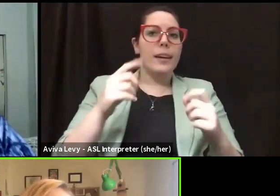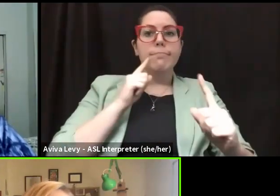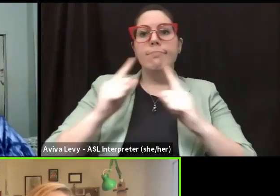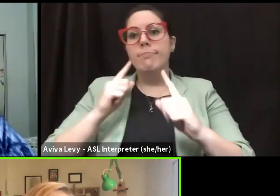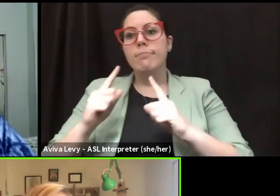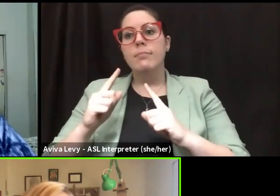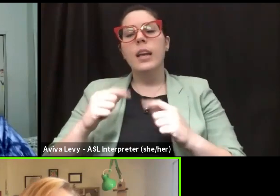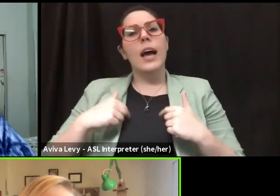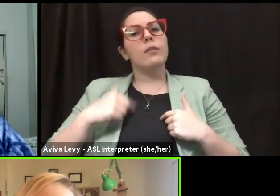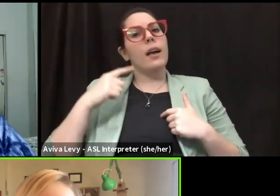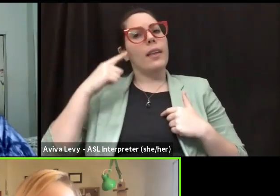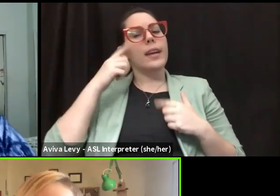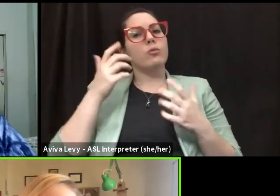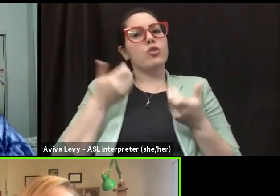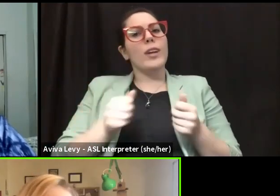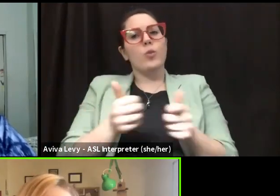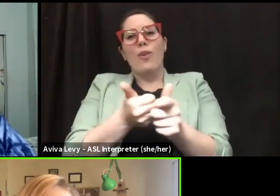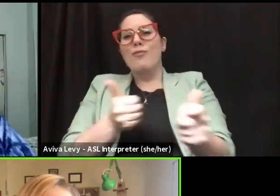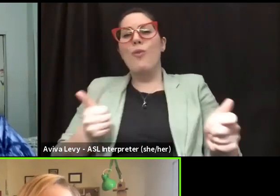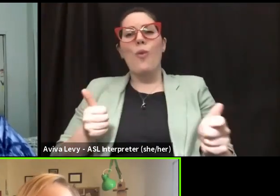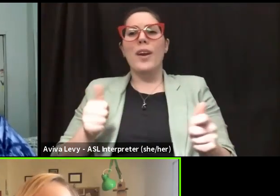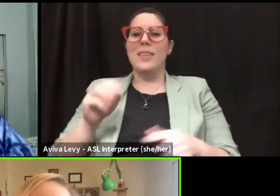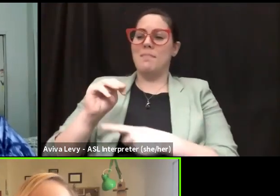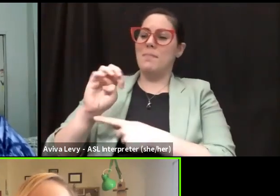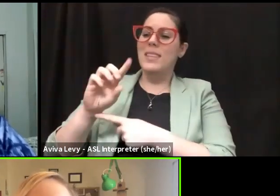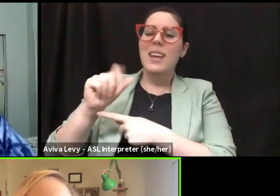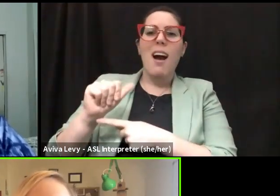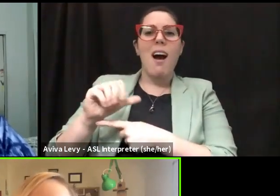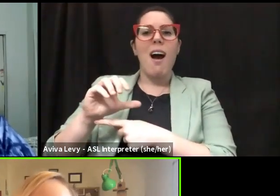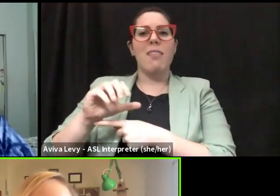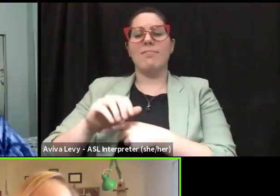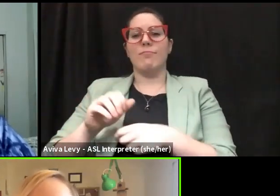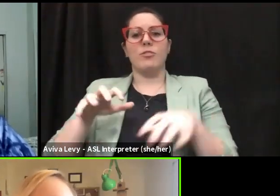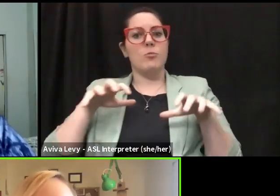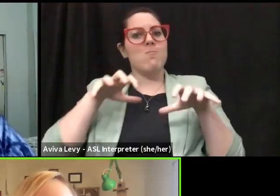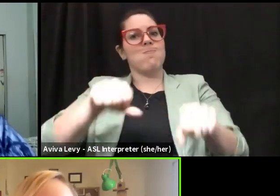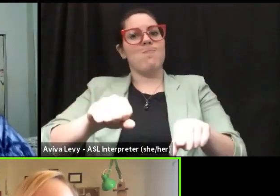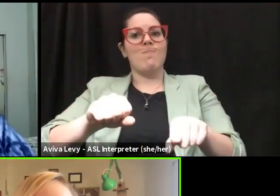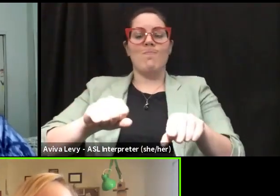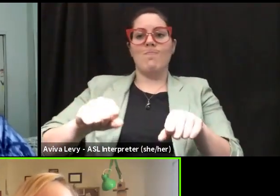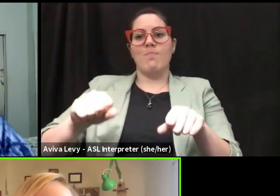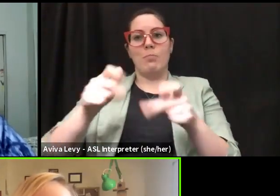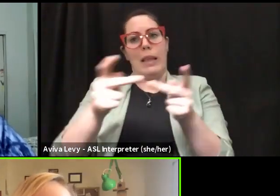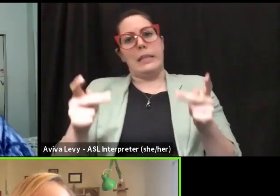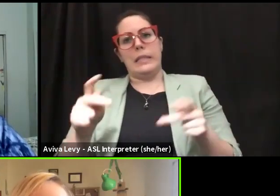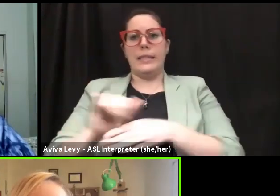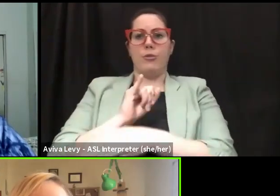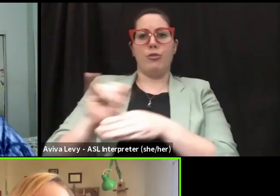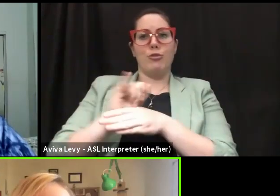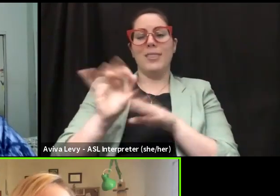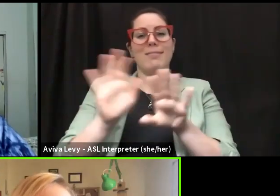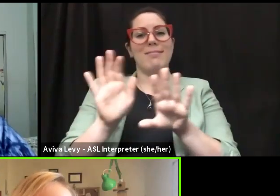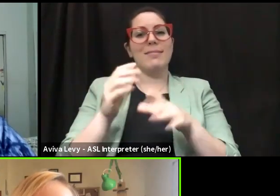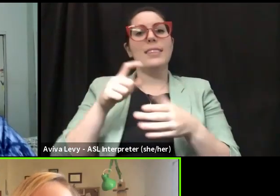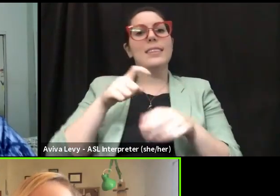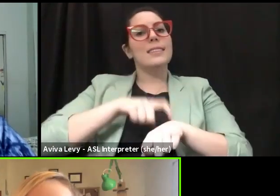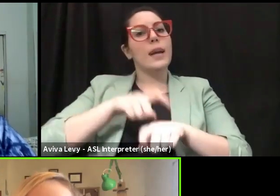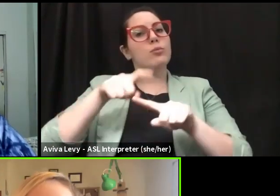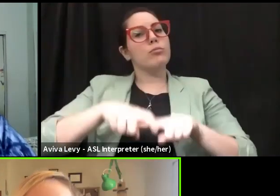commercialism, capitalism, competition kind of sides of theater and industry that can be really